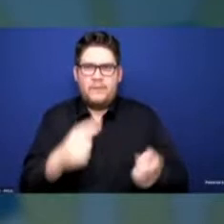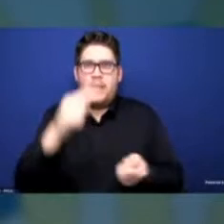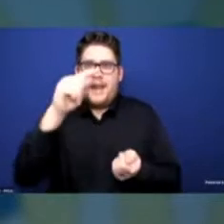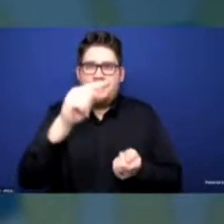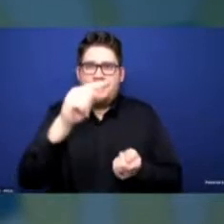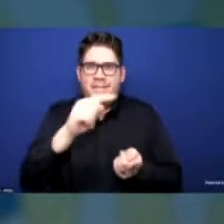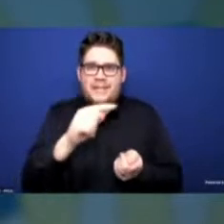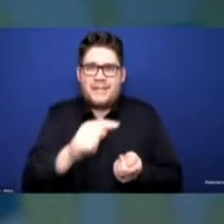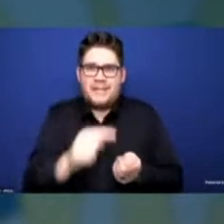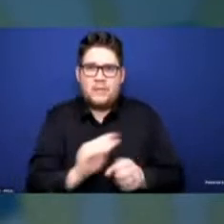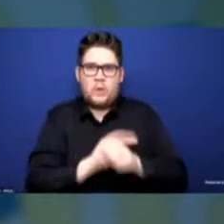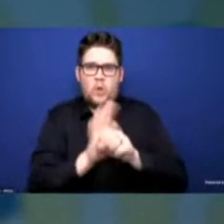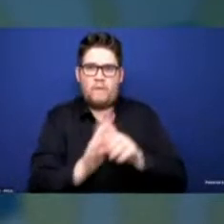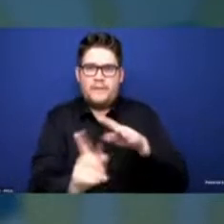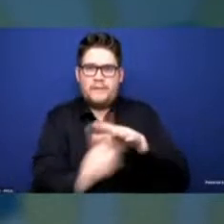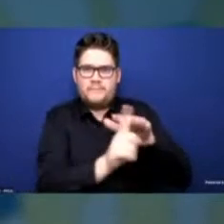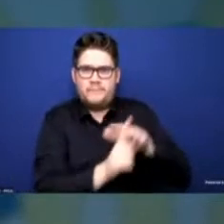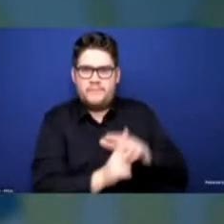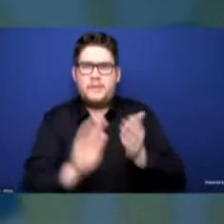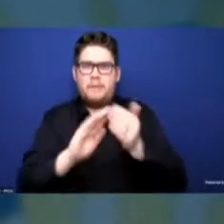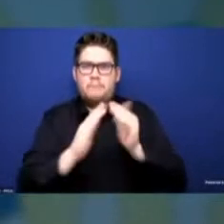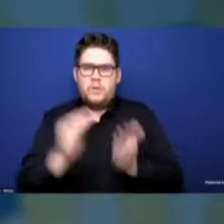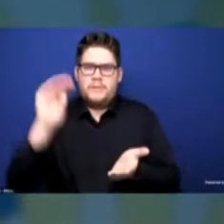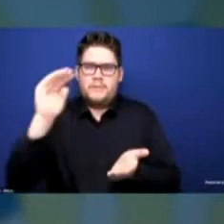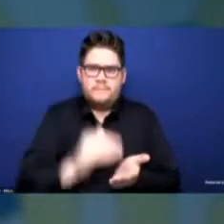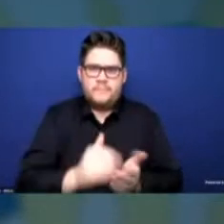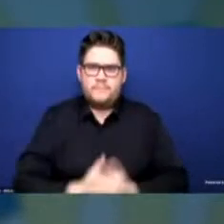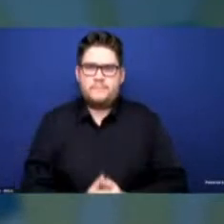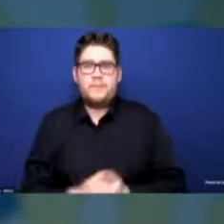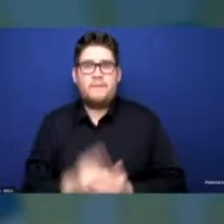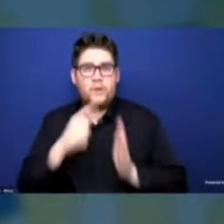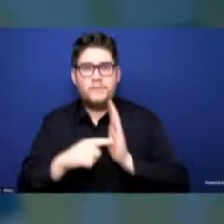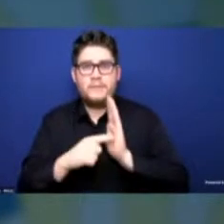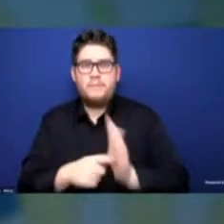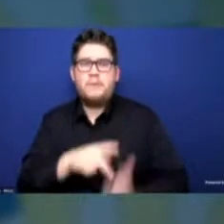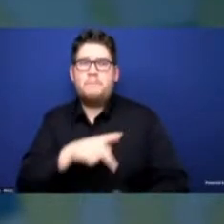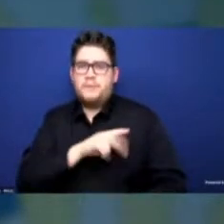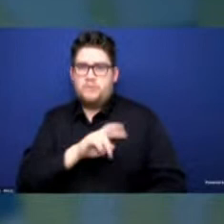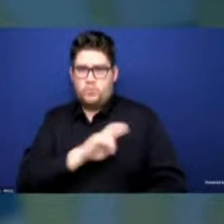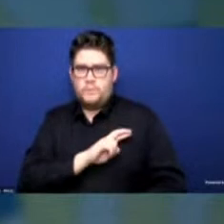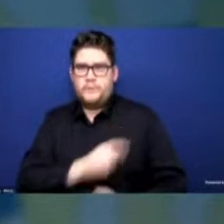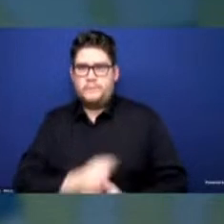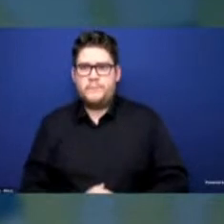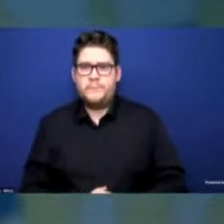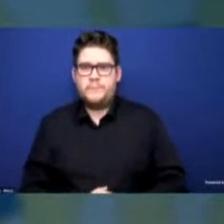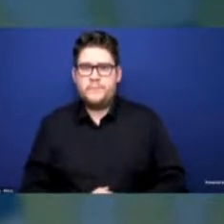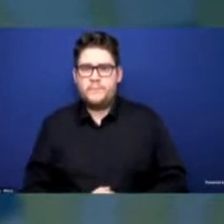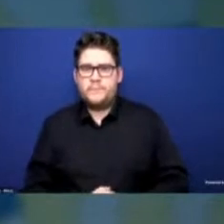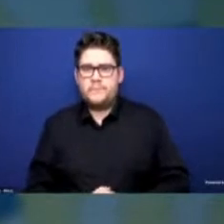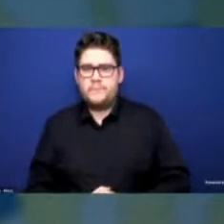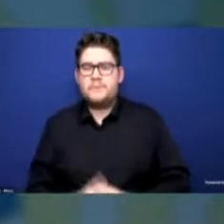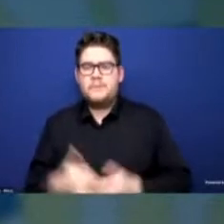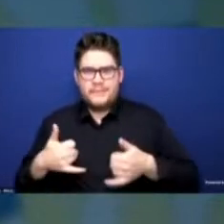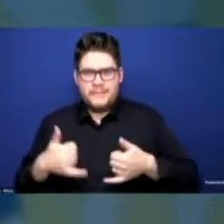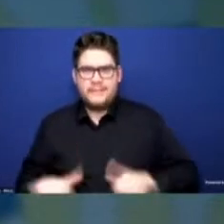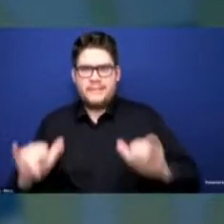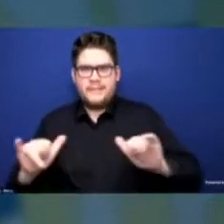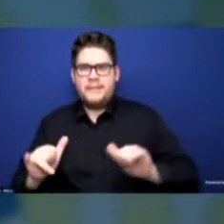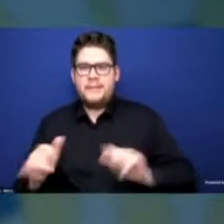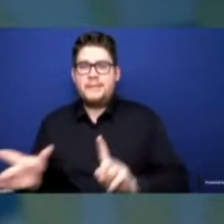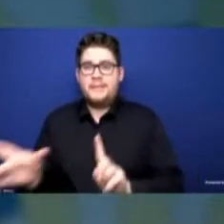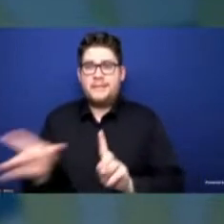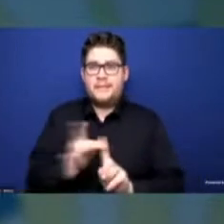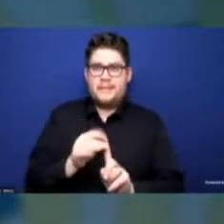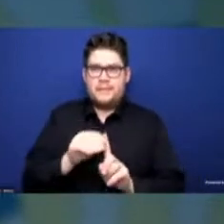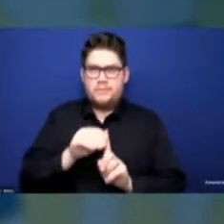and Prince Rupert is an example there. We have ongoing challenges in high rates of transmission in many of the